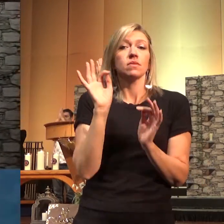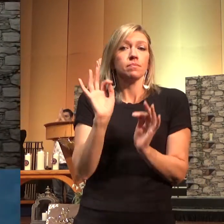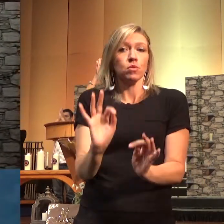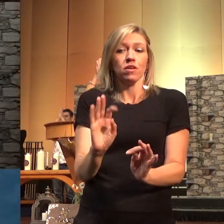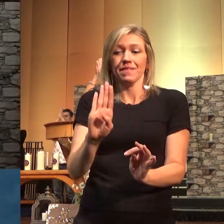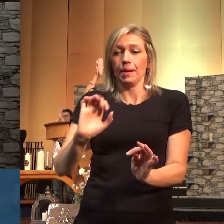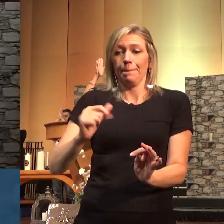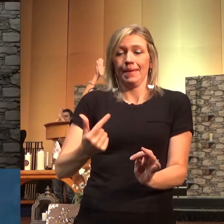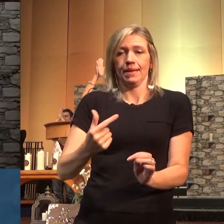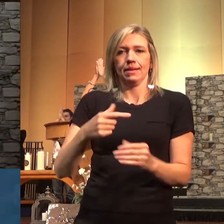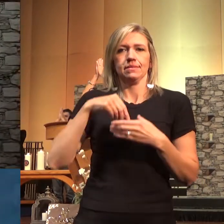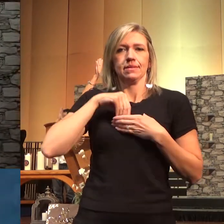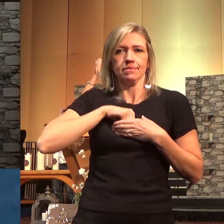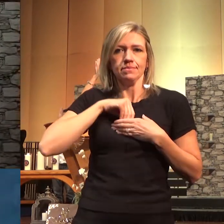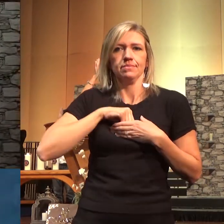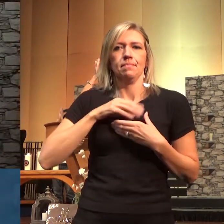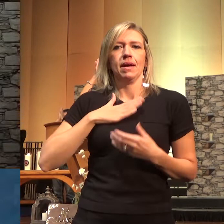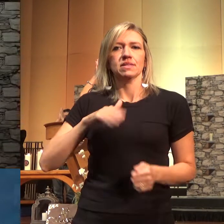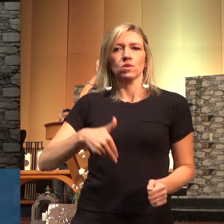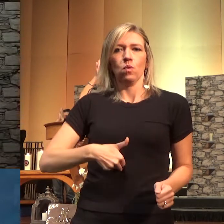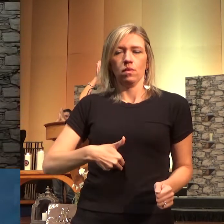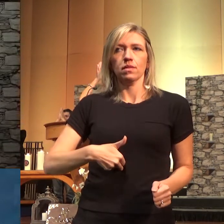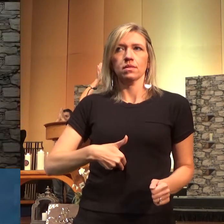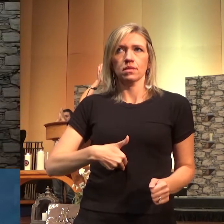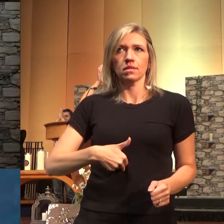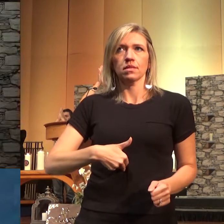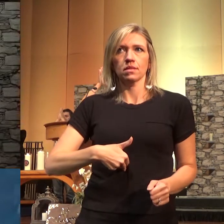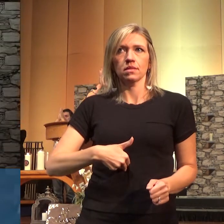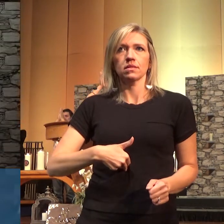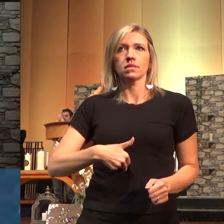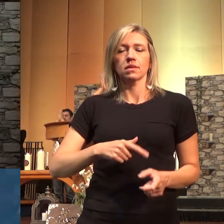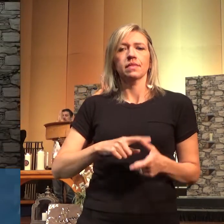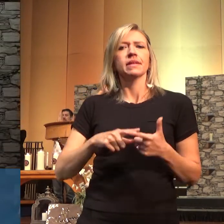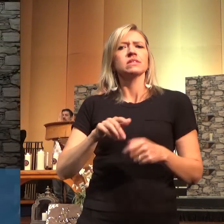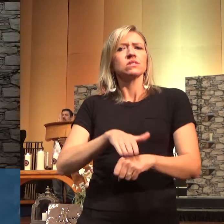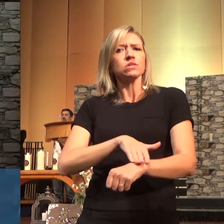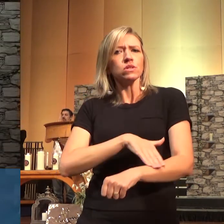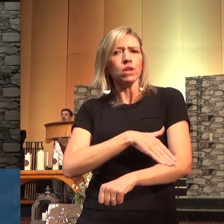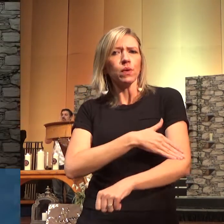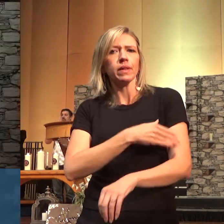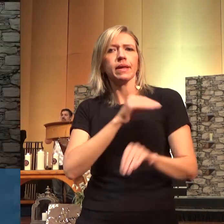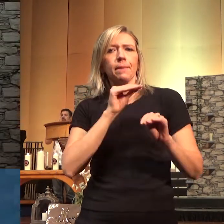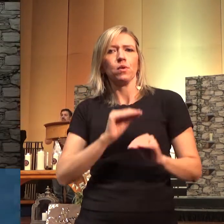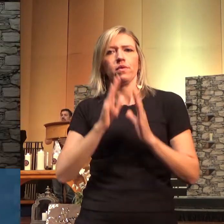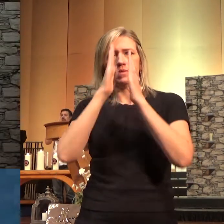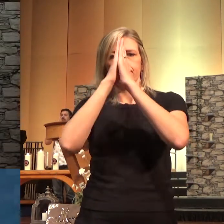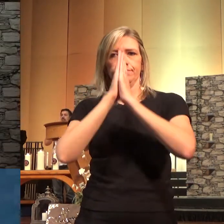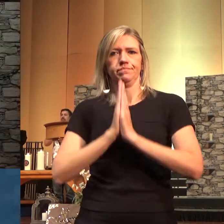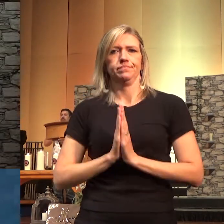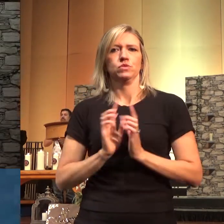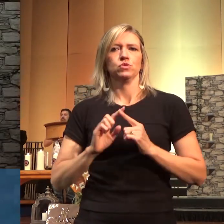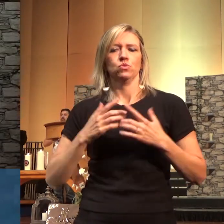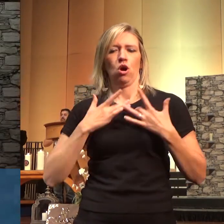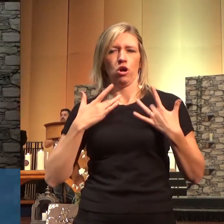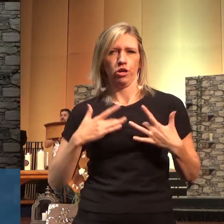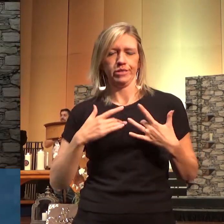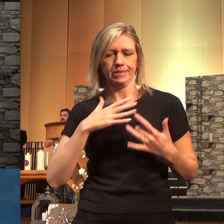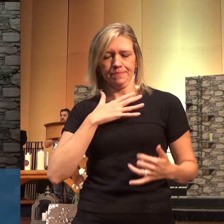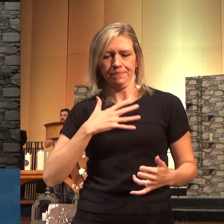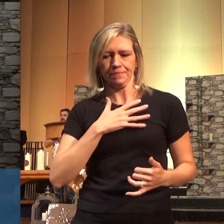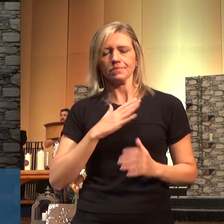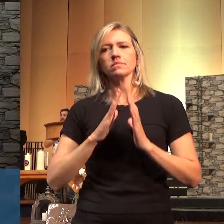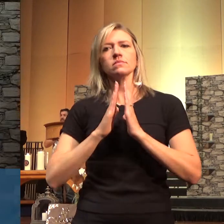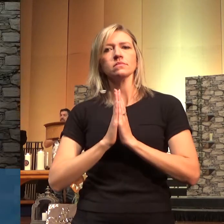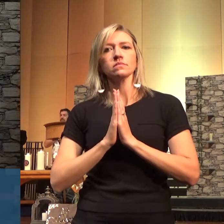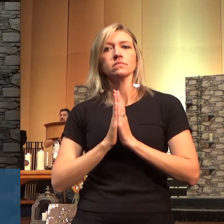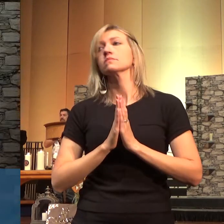being is kindled in my soul. And then we will gradually move our hands to our hearts.